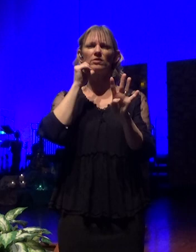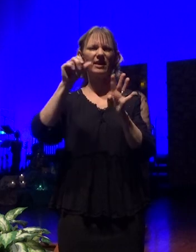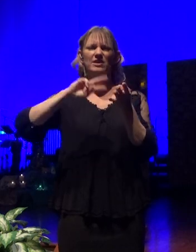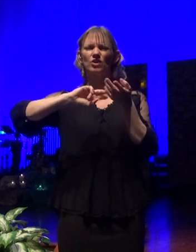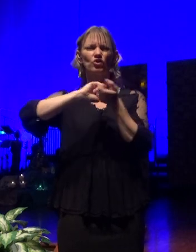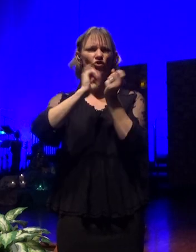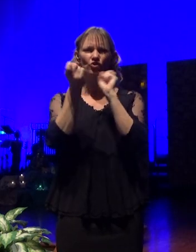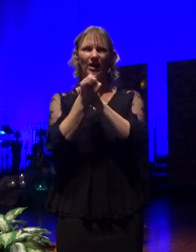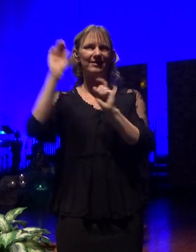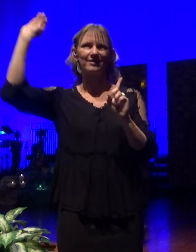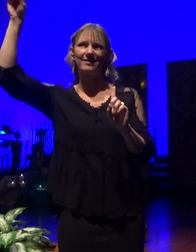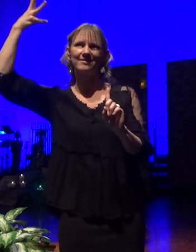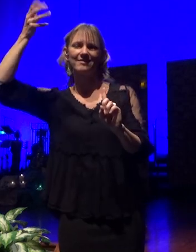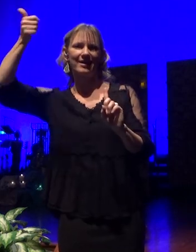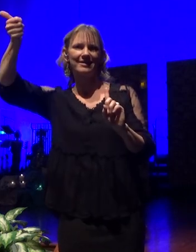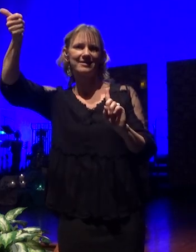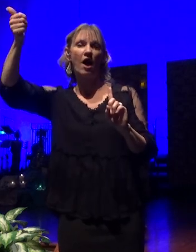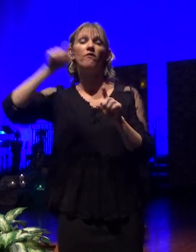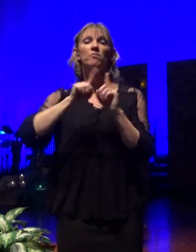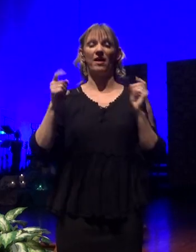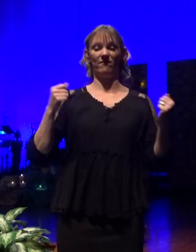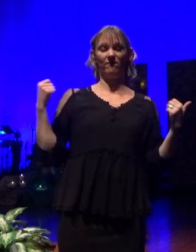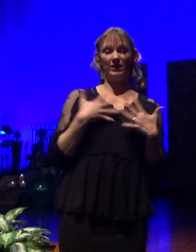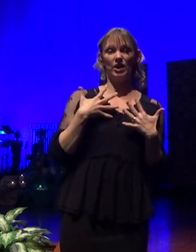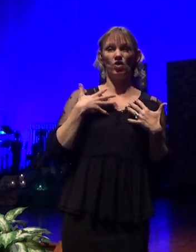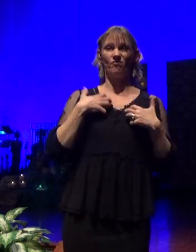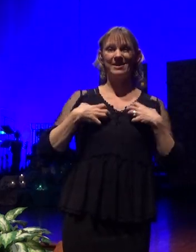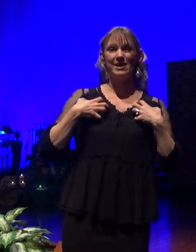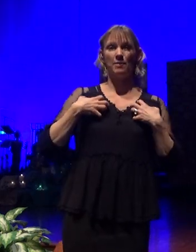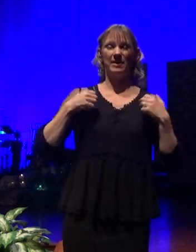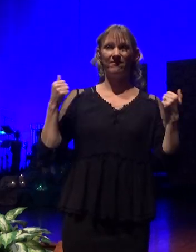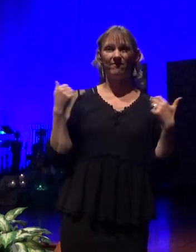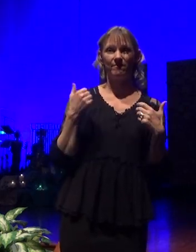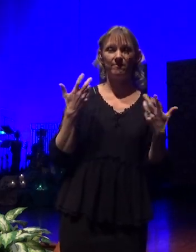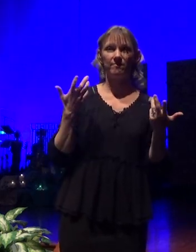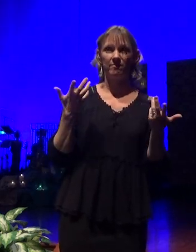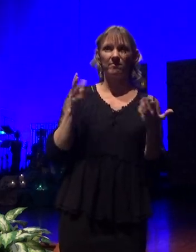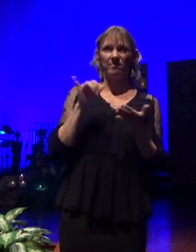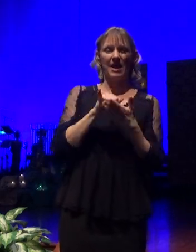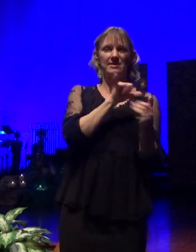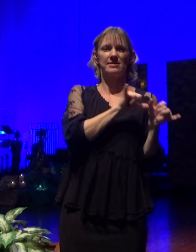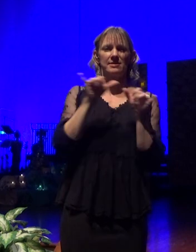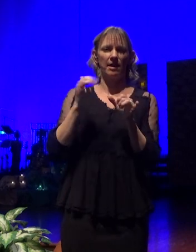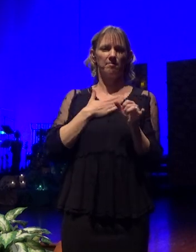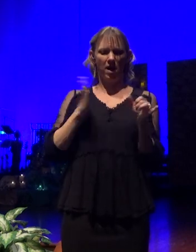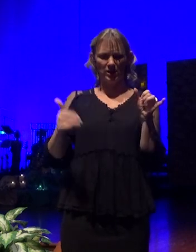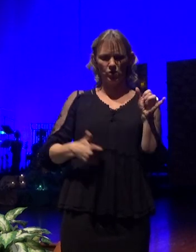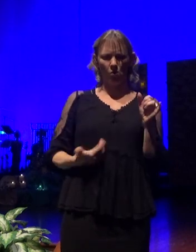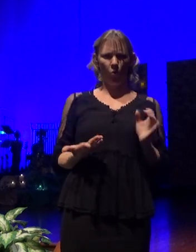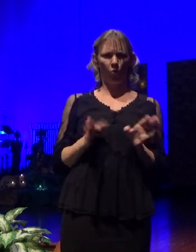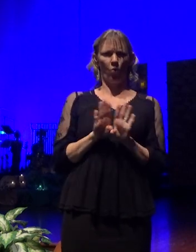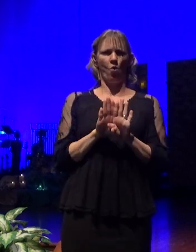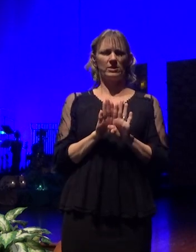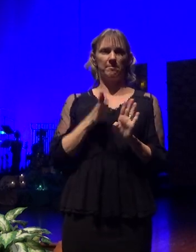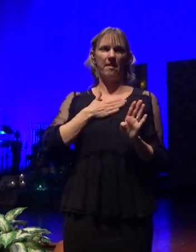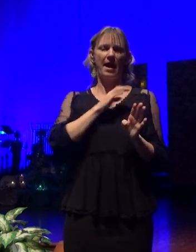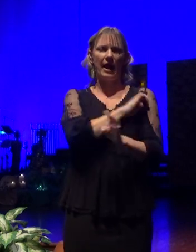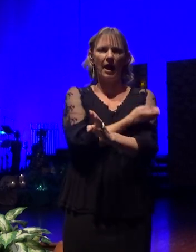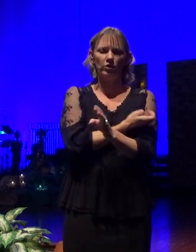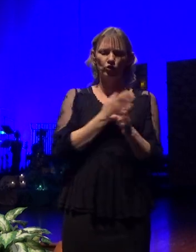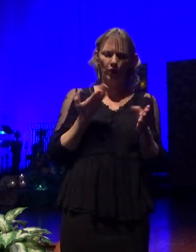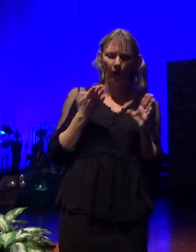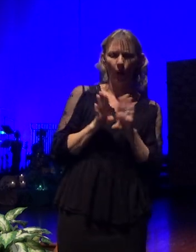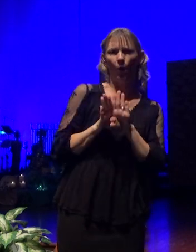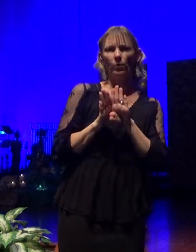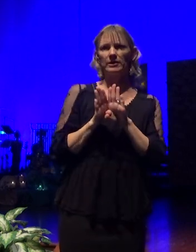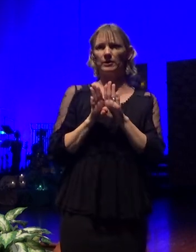in resentment and anger and fear is like closing the shades of my own soul, of my energy, of the truth